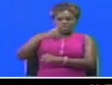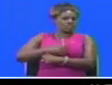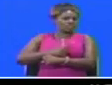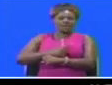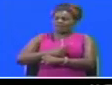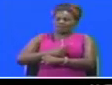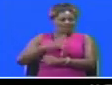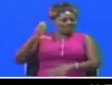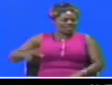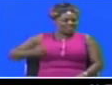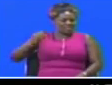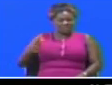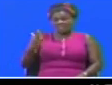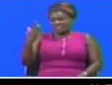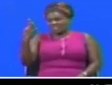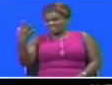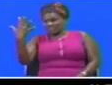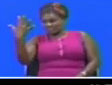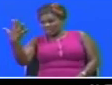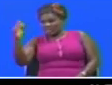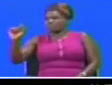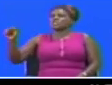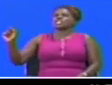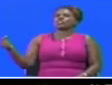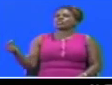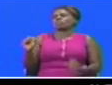cost us another 3 to 5 million. You never know.